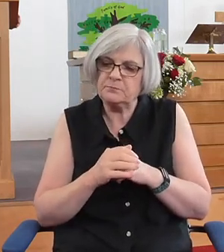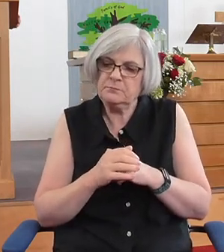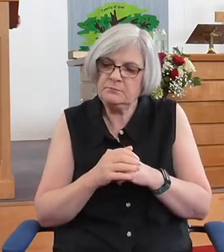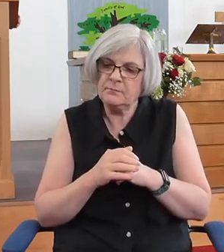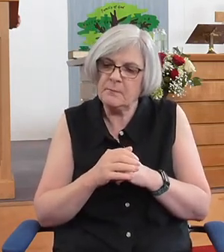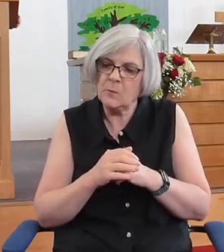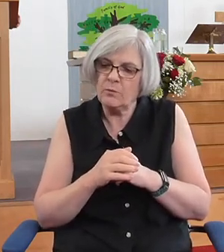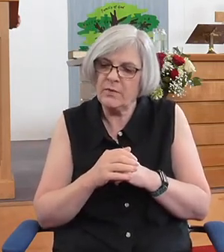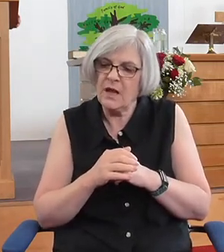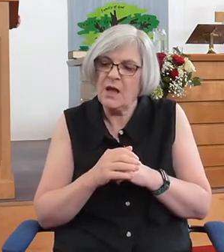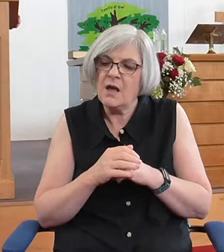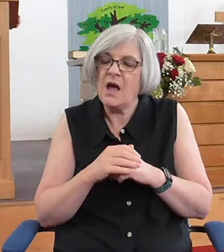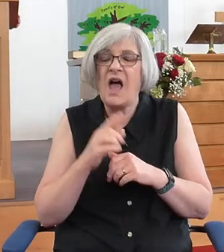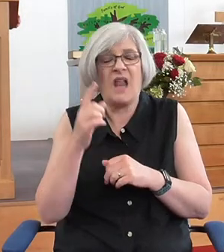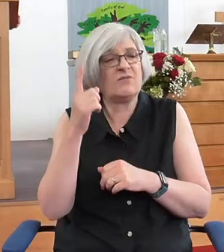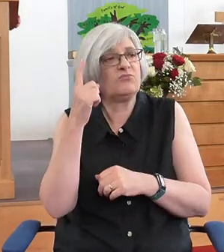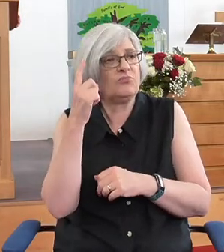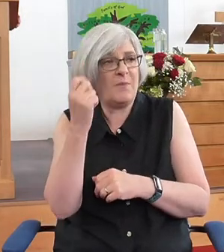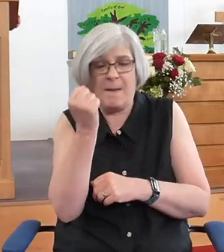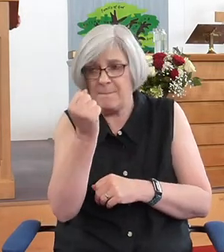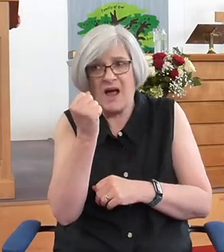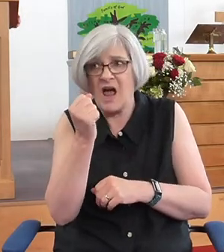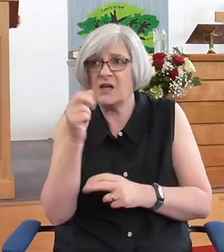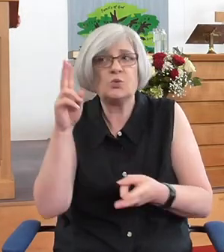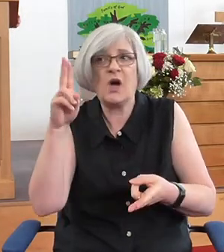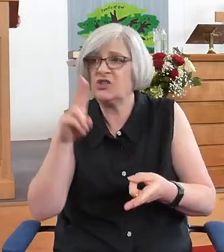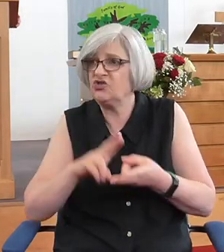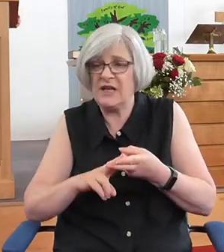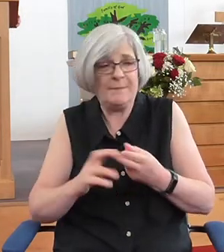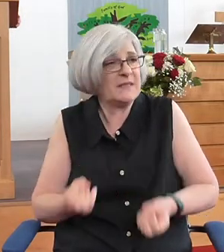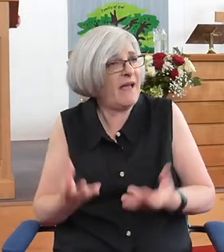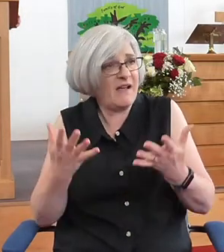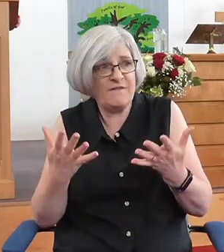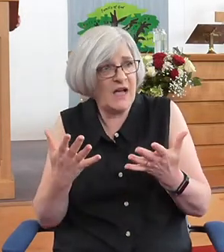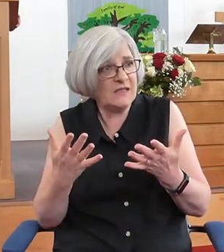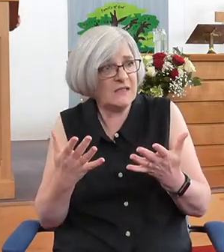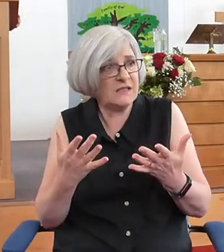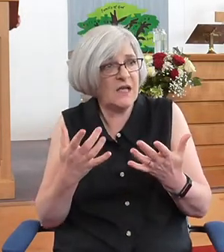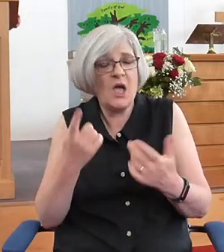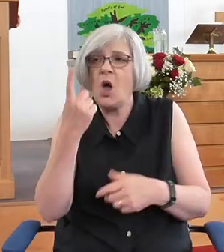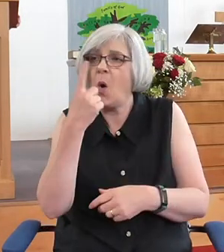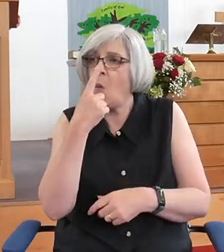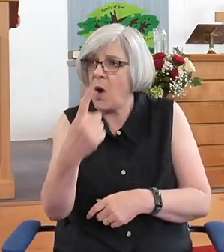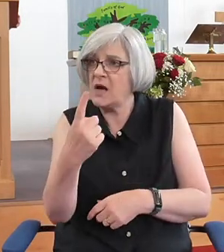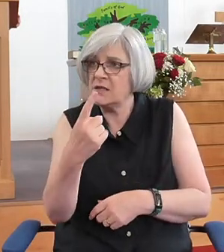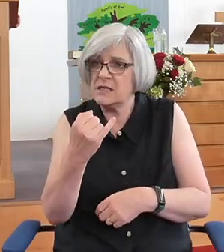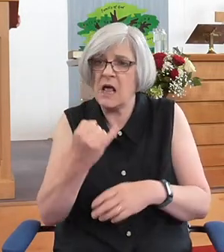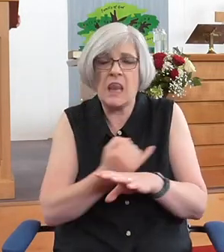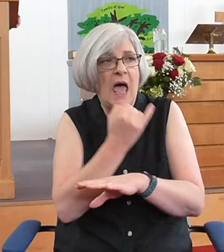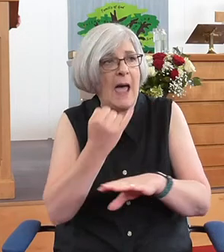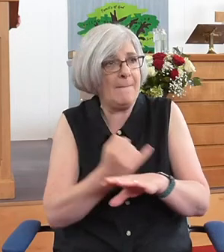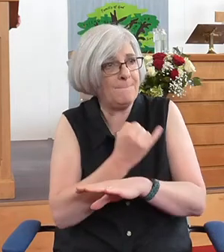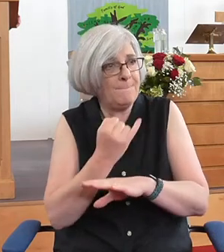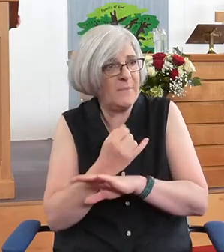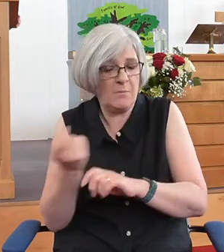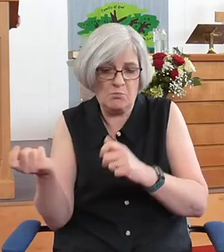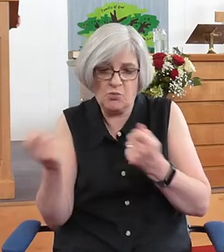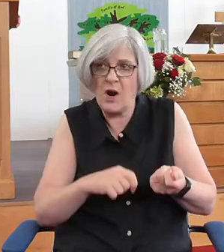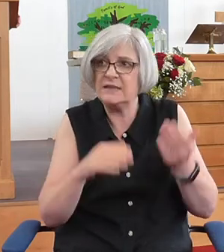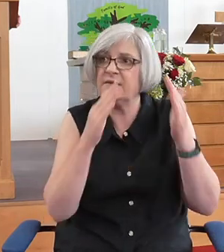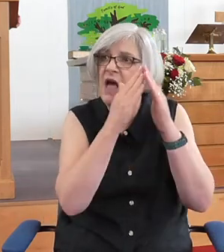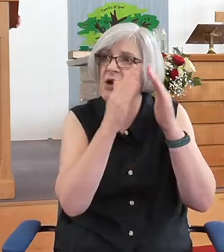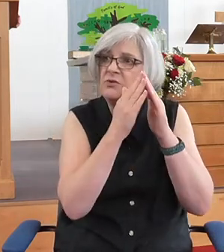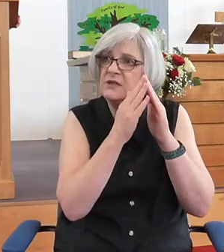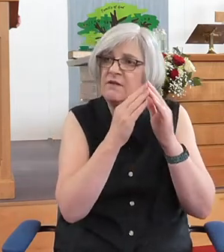it wasn't a cheap sacrifice either. A one-year-old male lamb brought into the household for a few days and